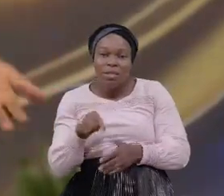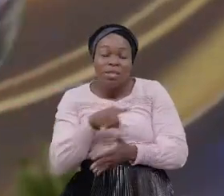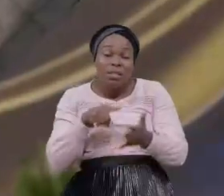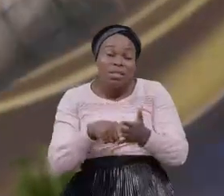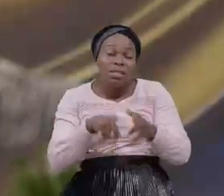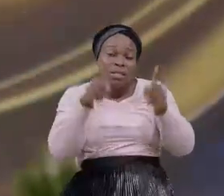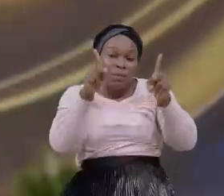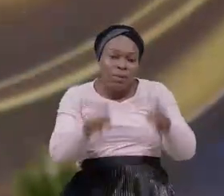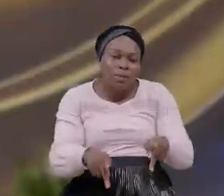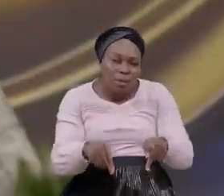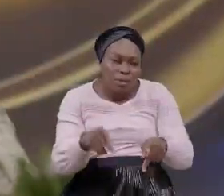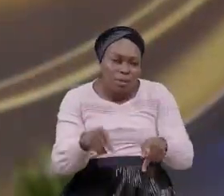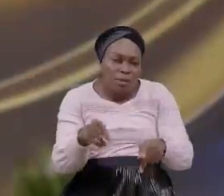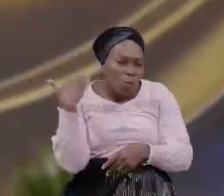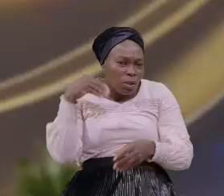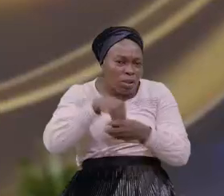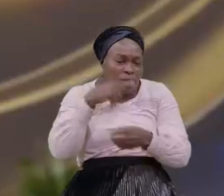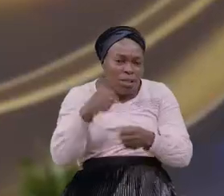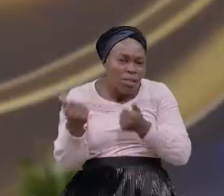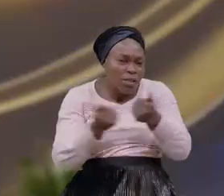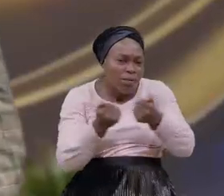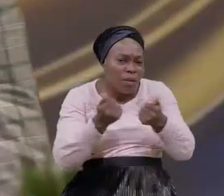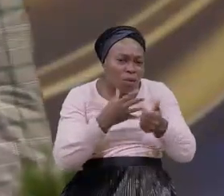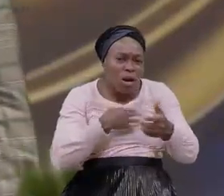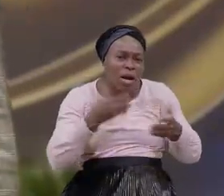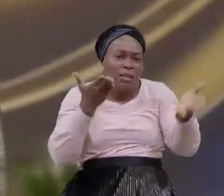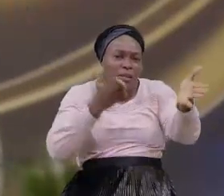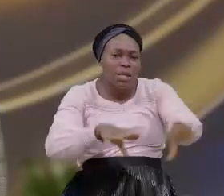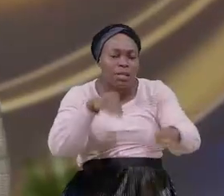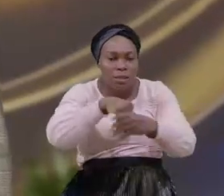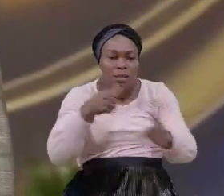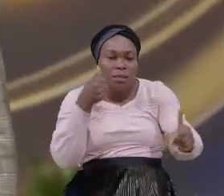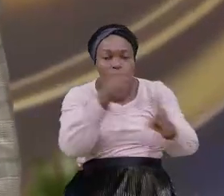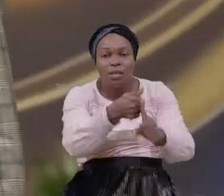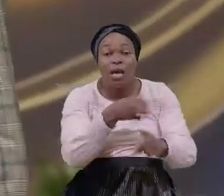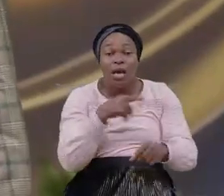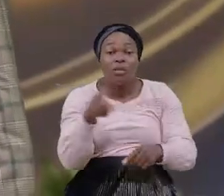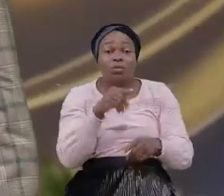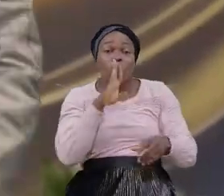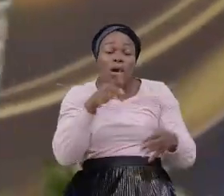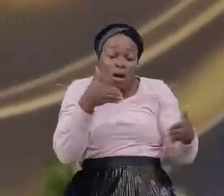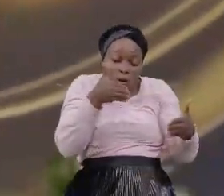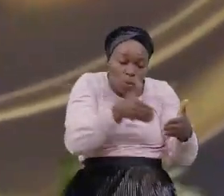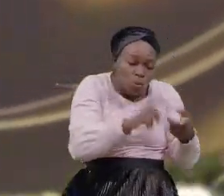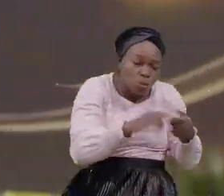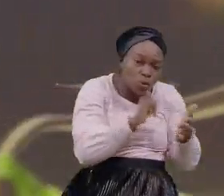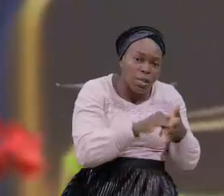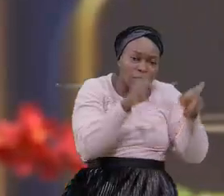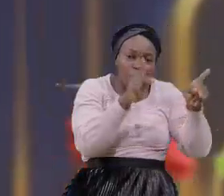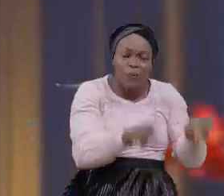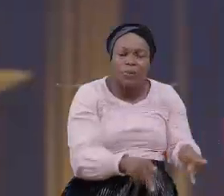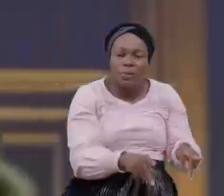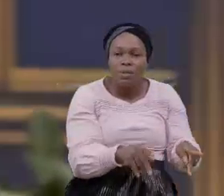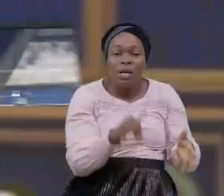and she died, and you are very close to that madam so and so, that bucket of